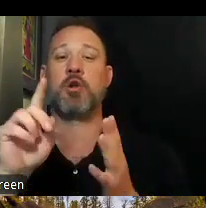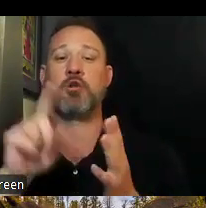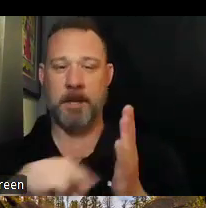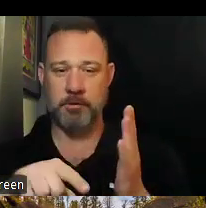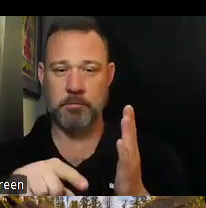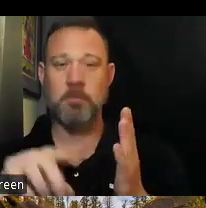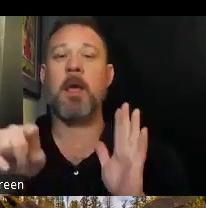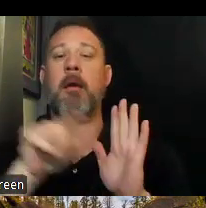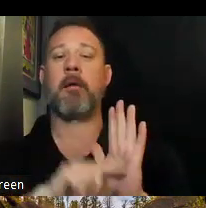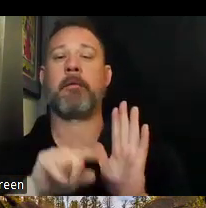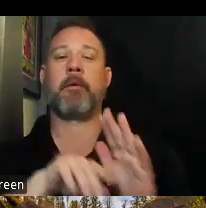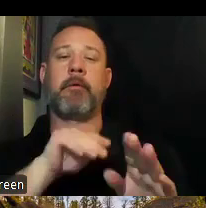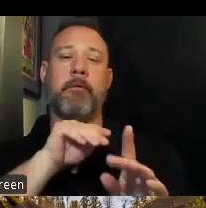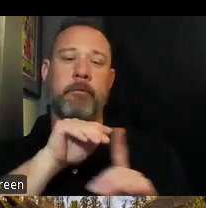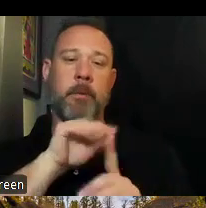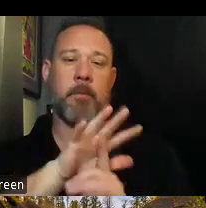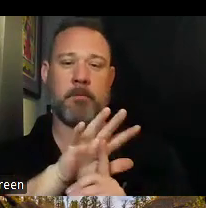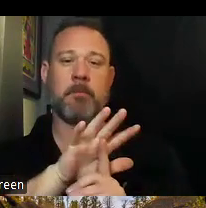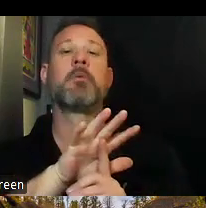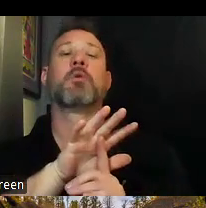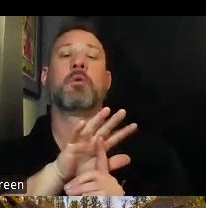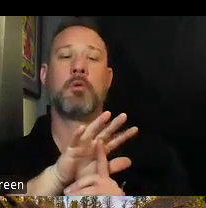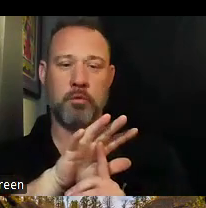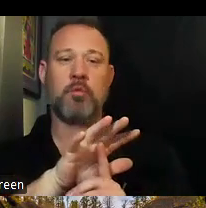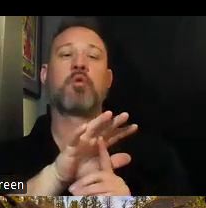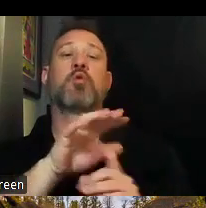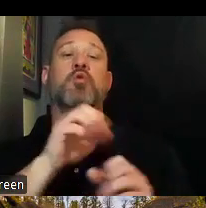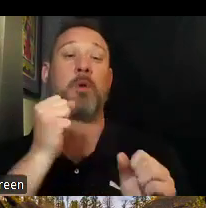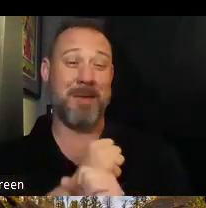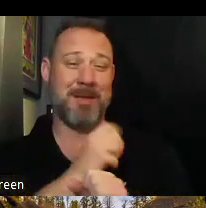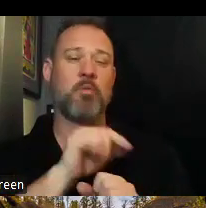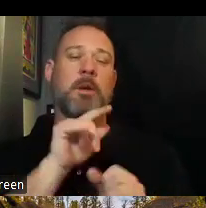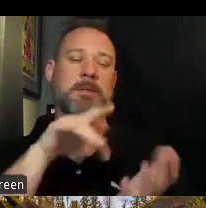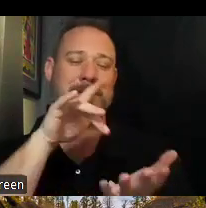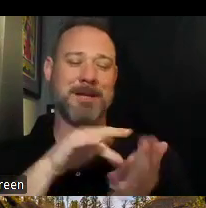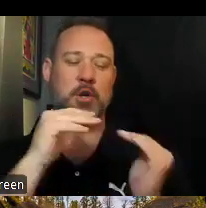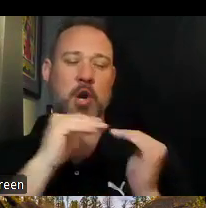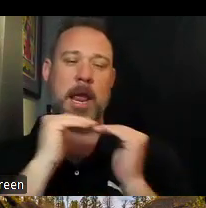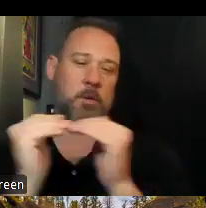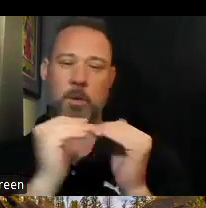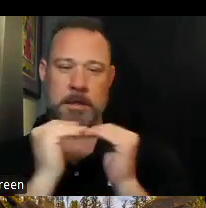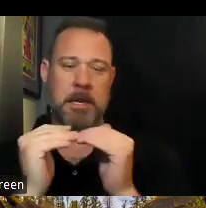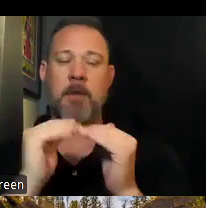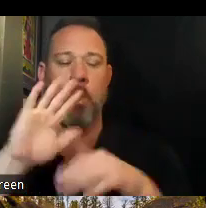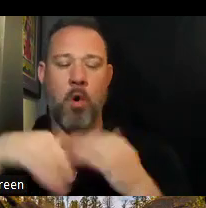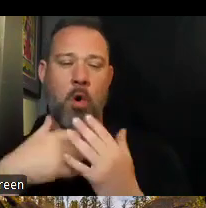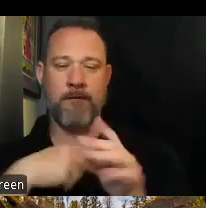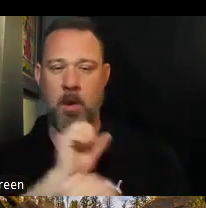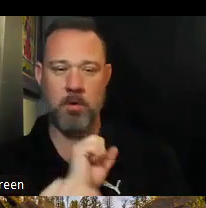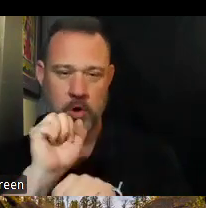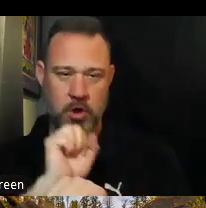and negative impacts. In order to combat its impacts, we must center equity at all stages of our council's work.